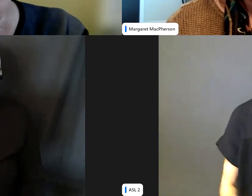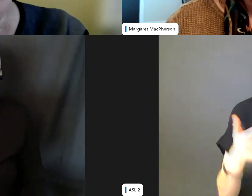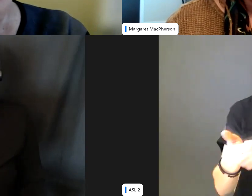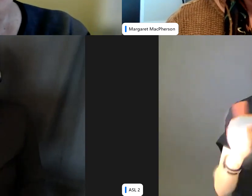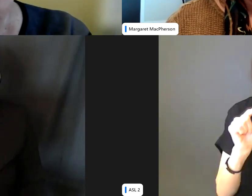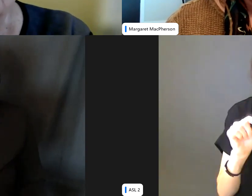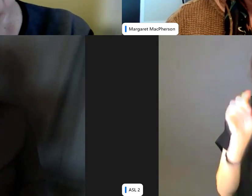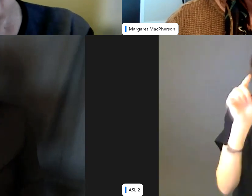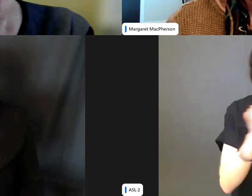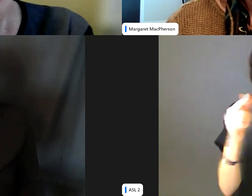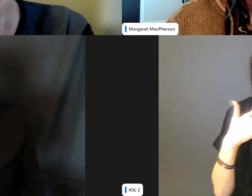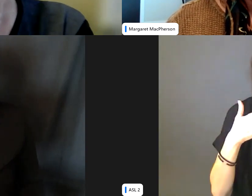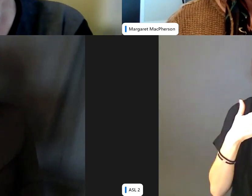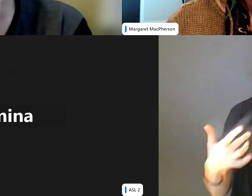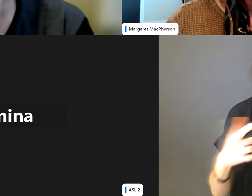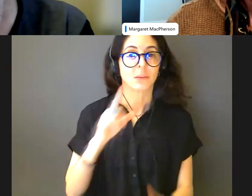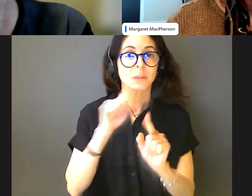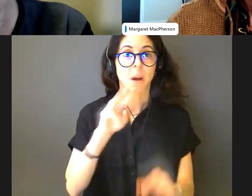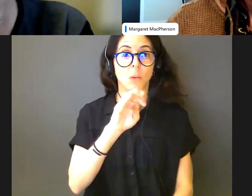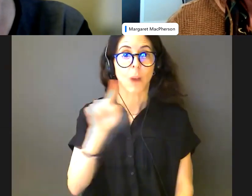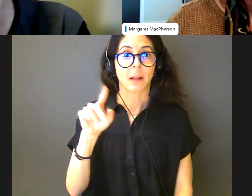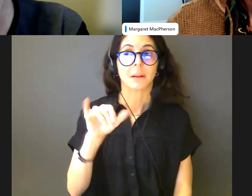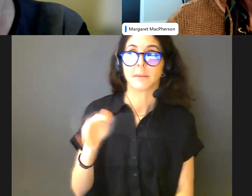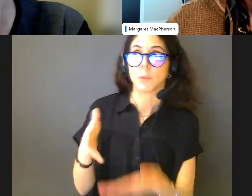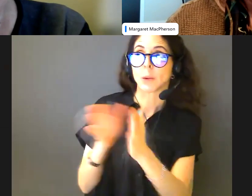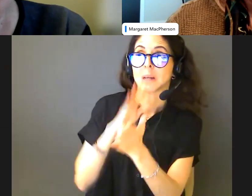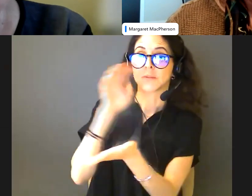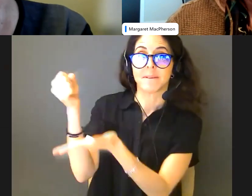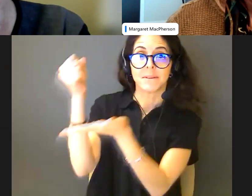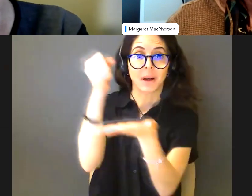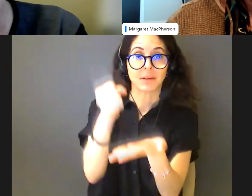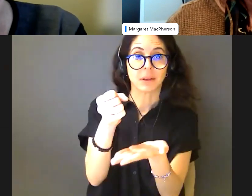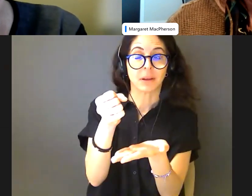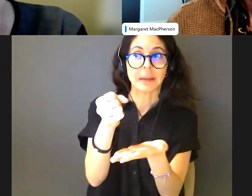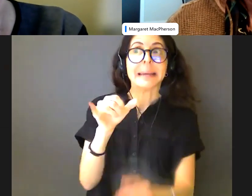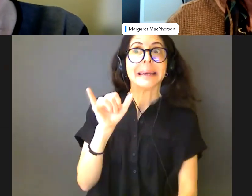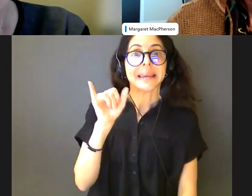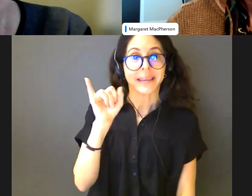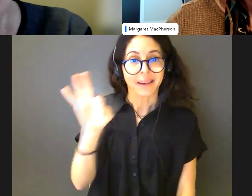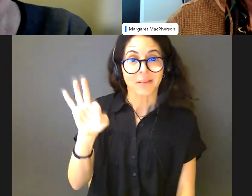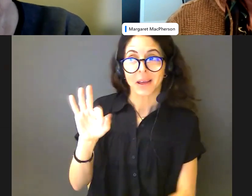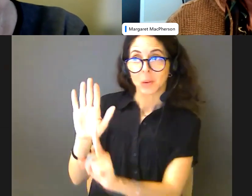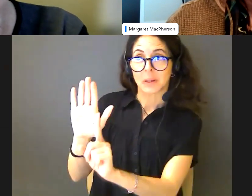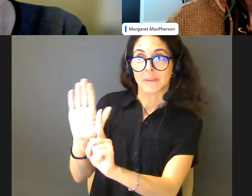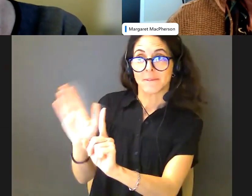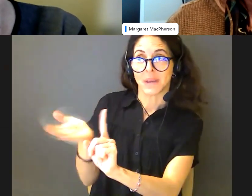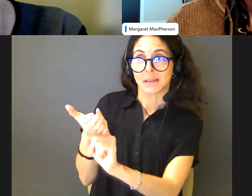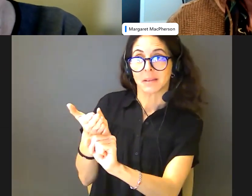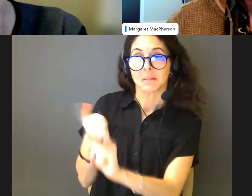usually respond well to requests for funding support if they can be convinced that it is to